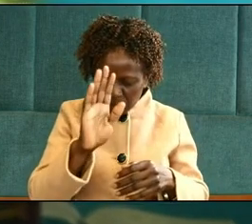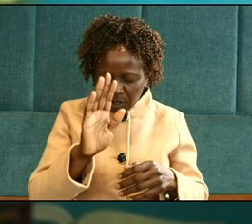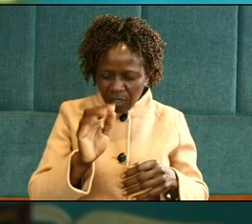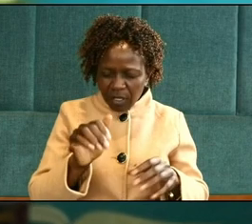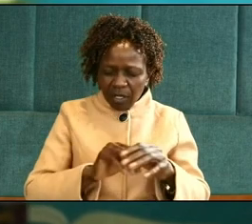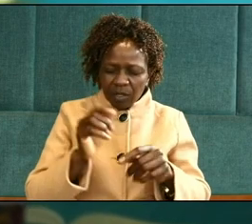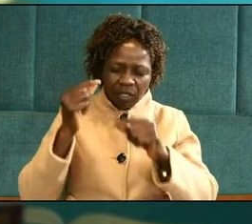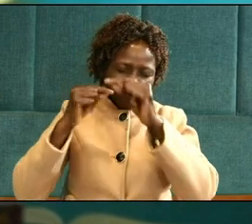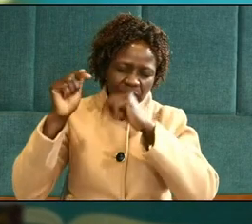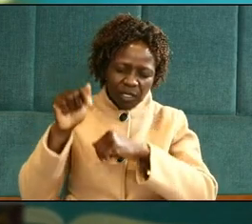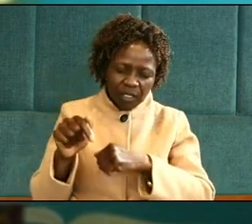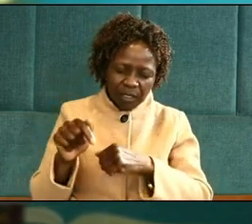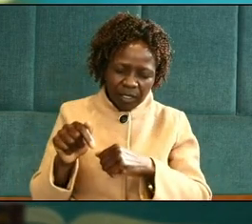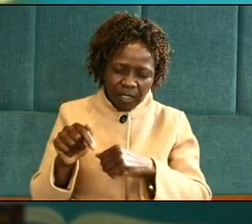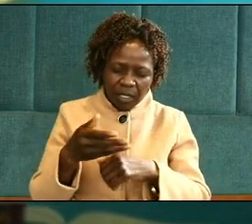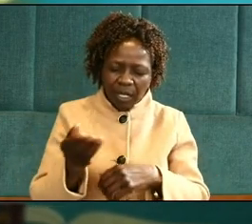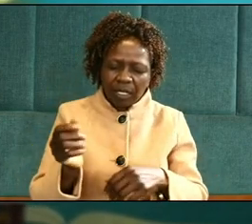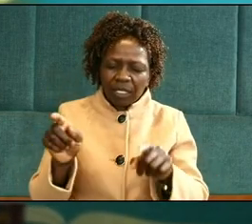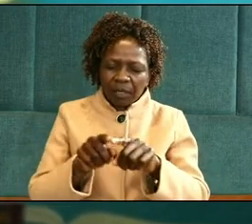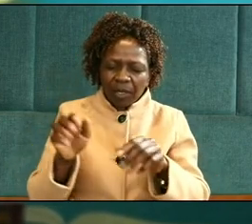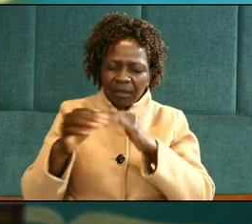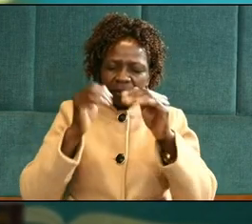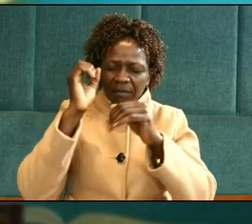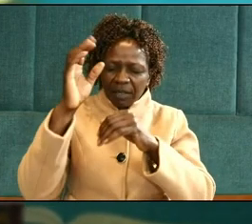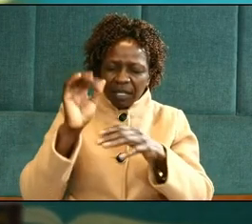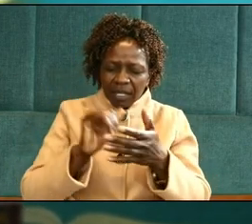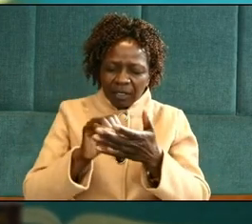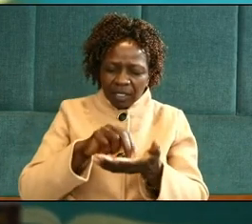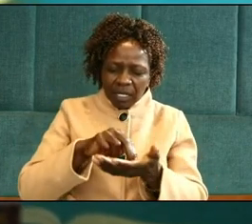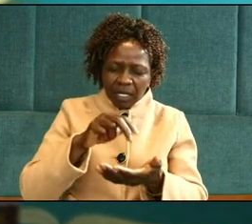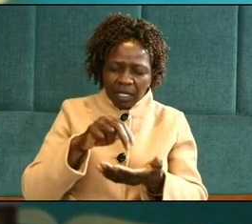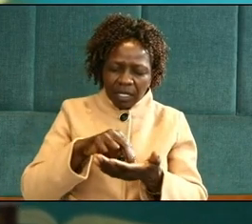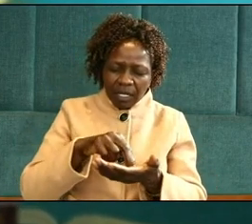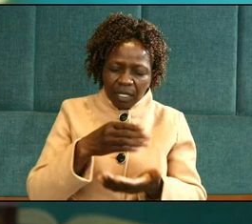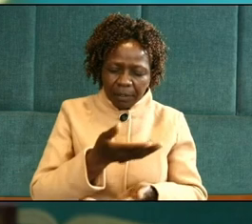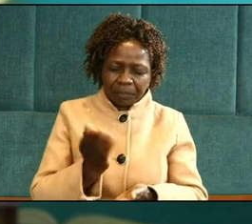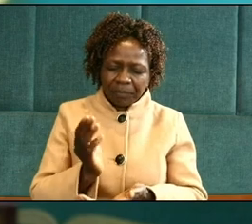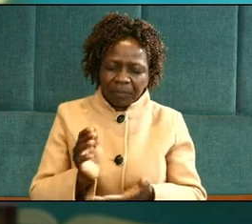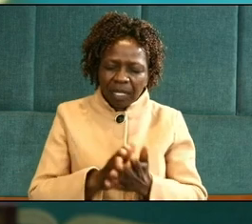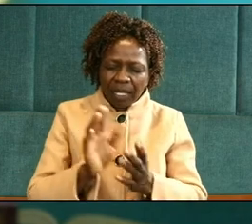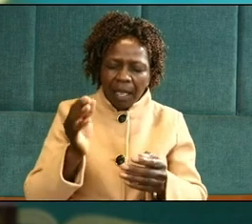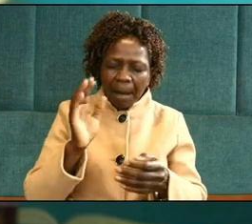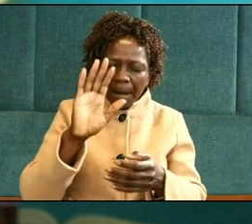generation. There are also, Heavenly Father, those that may be standing up and